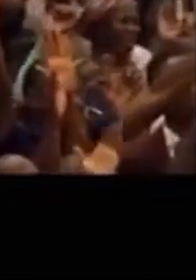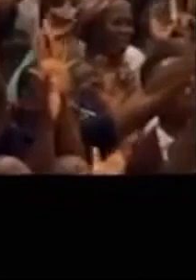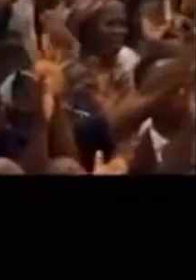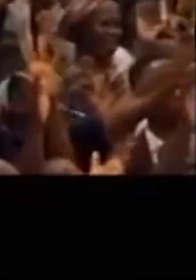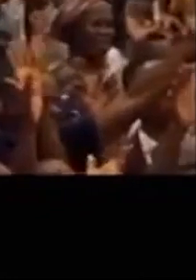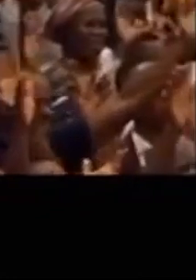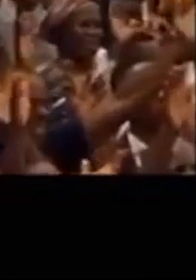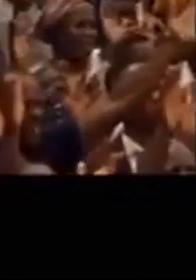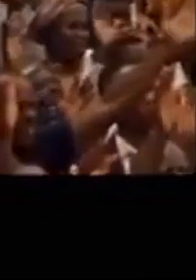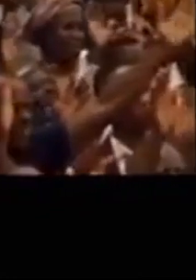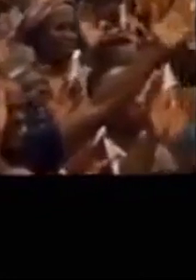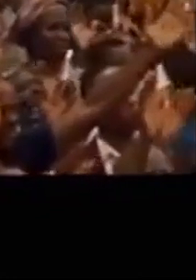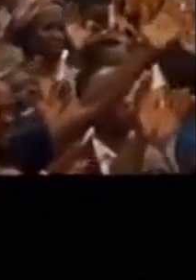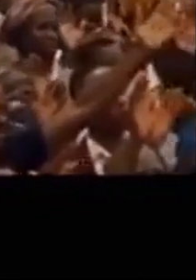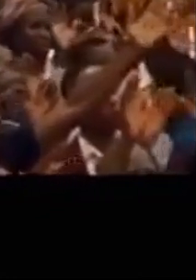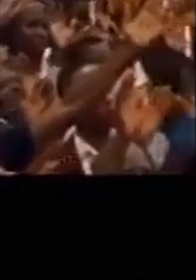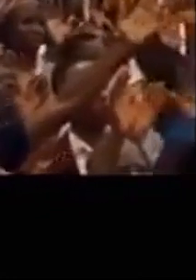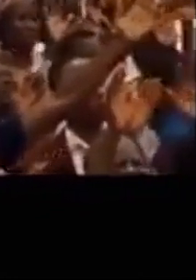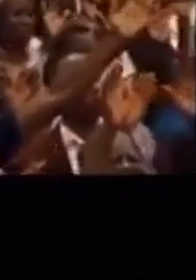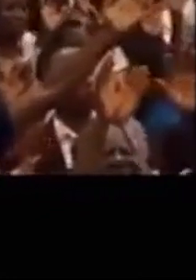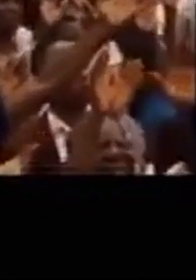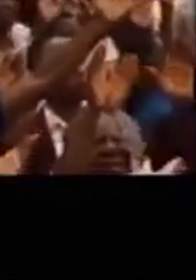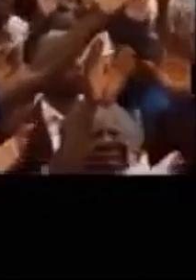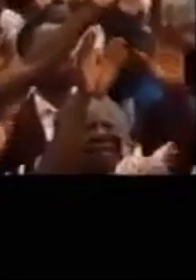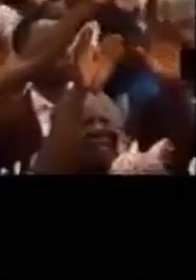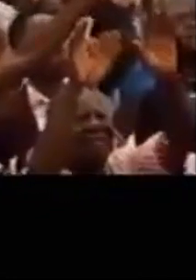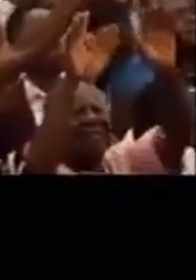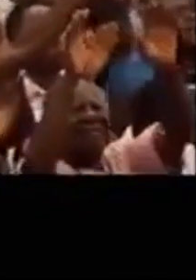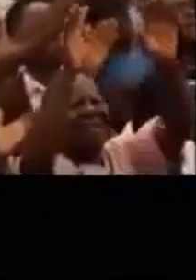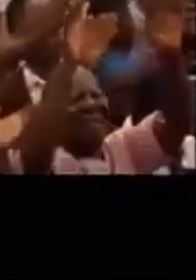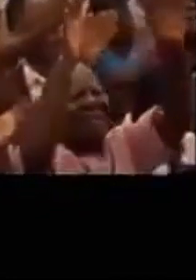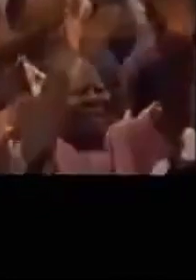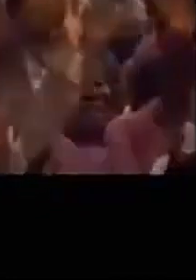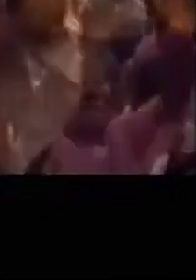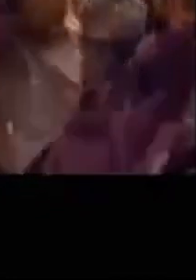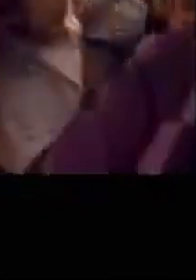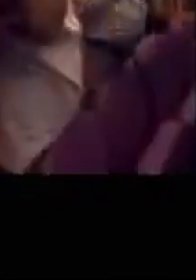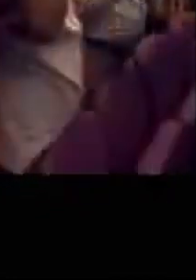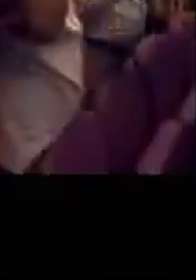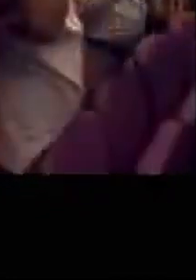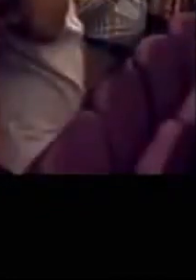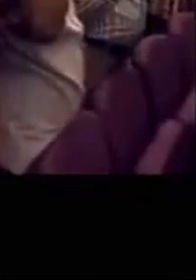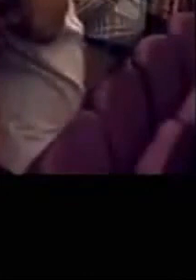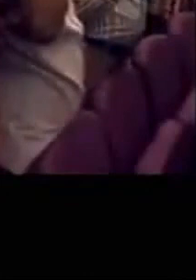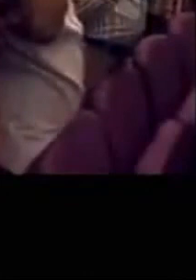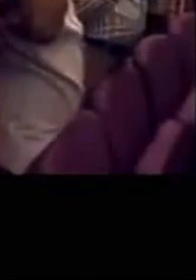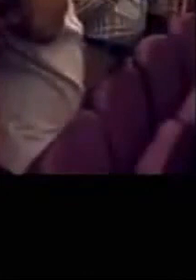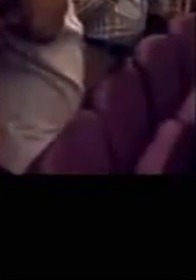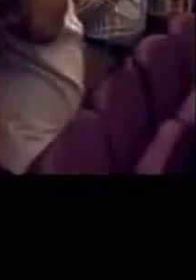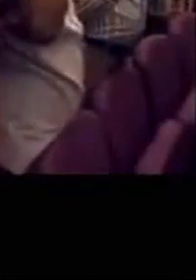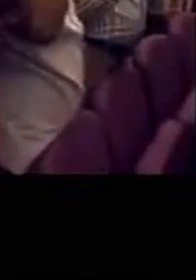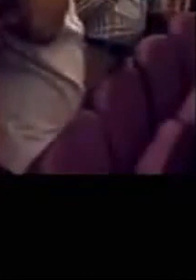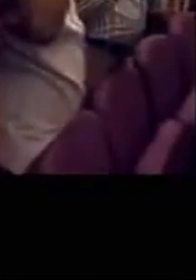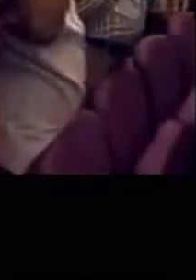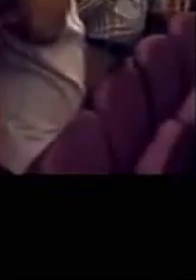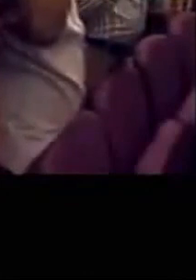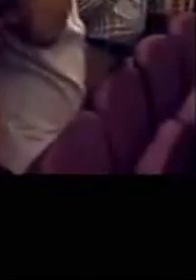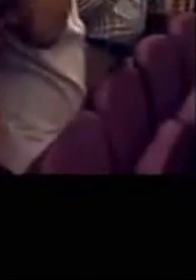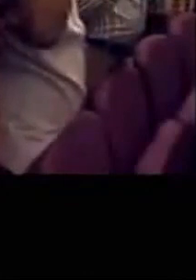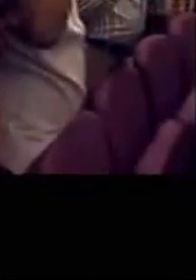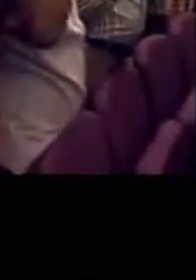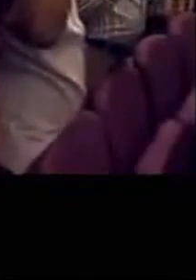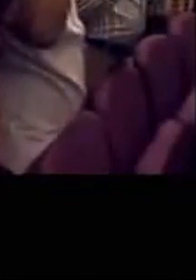We know you have answered. We know you have done it. Give a new song to every